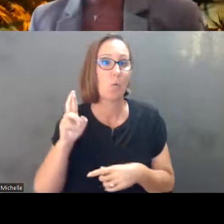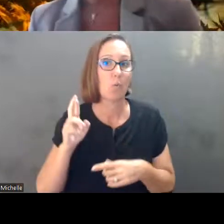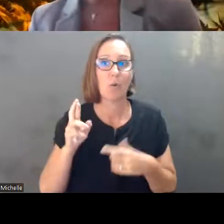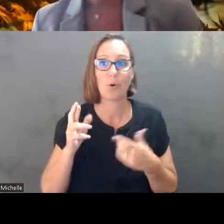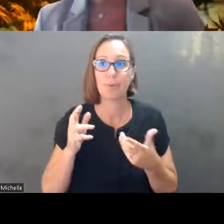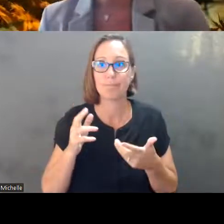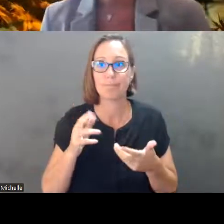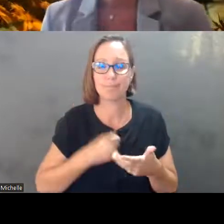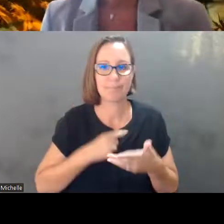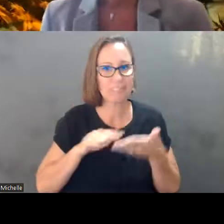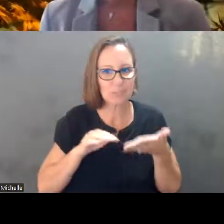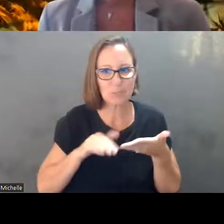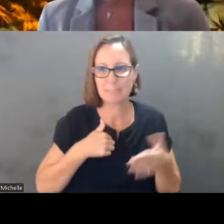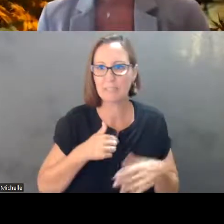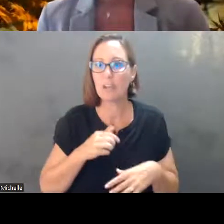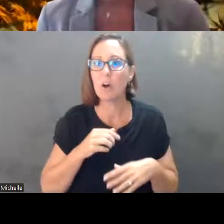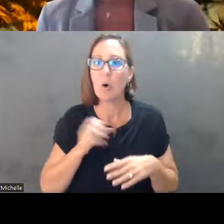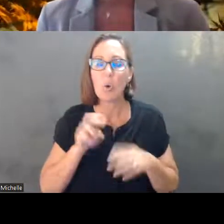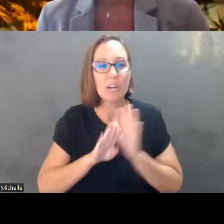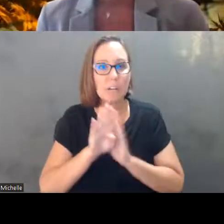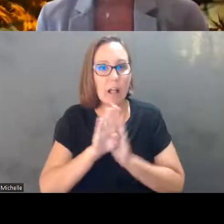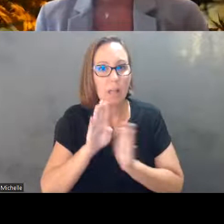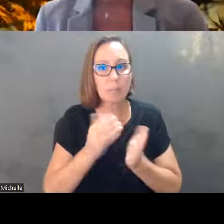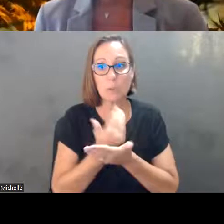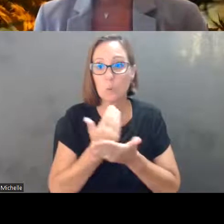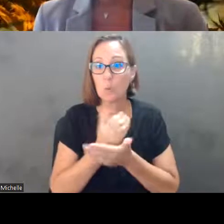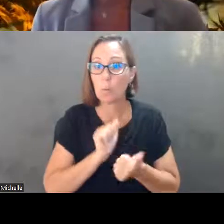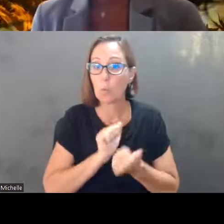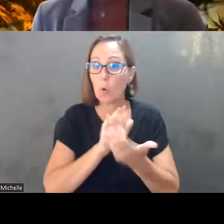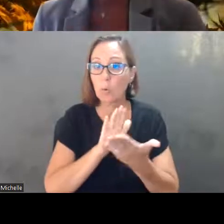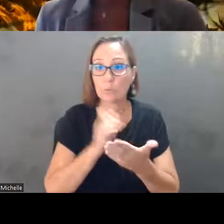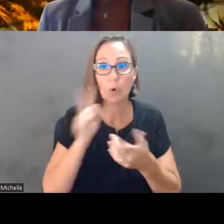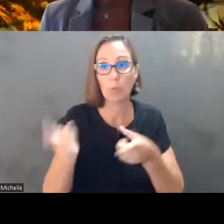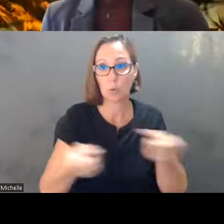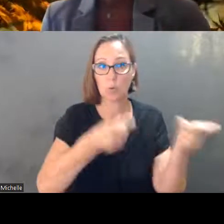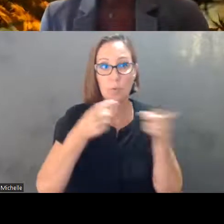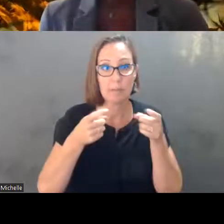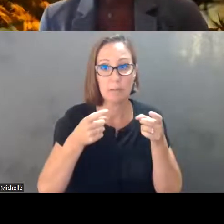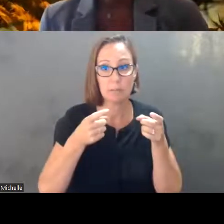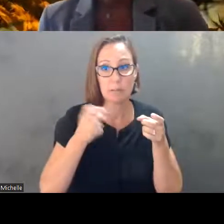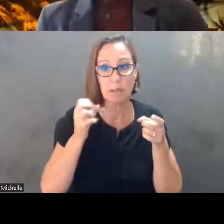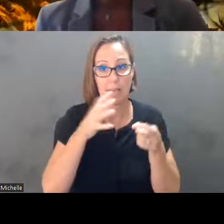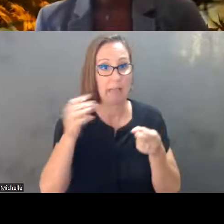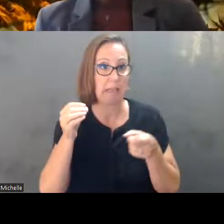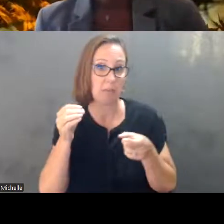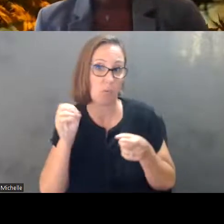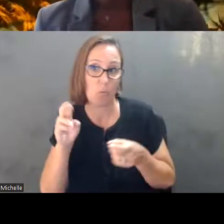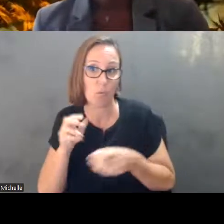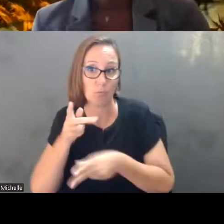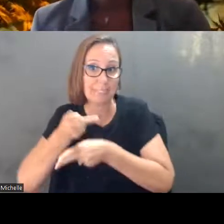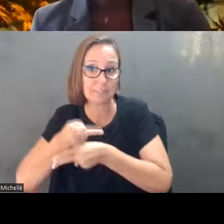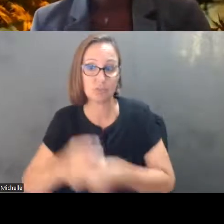or developing a new approach to recruitment or retention. Next slide.